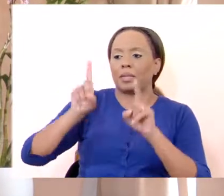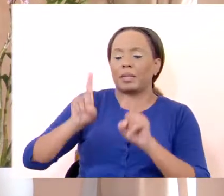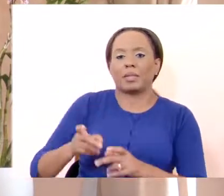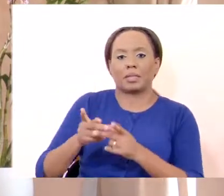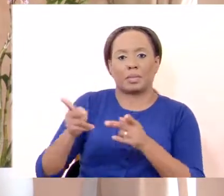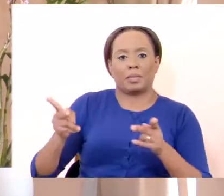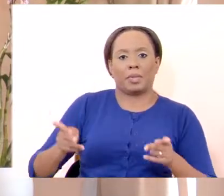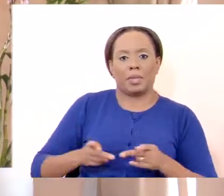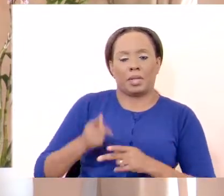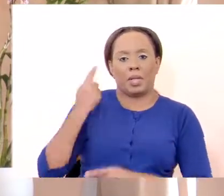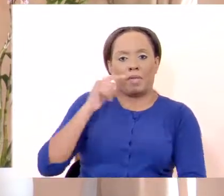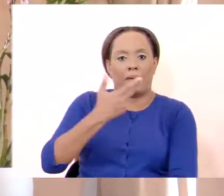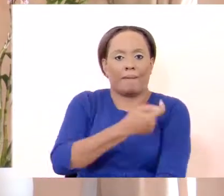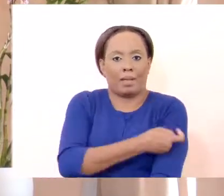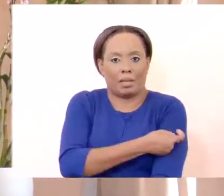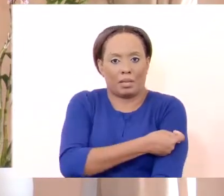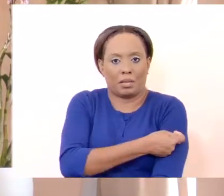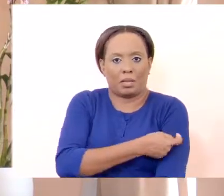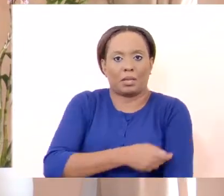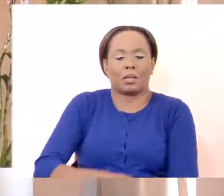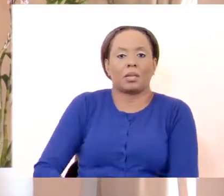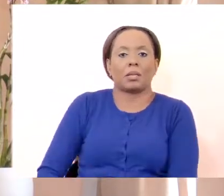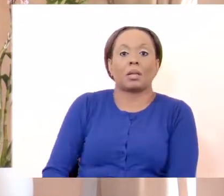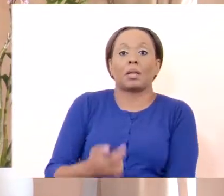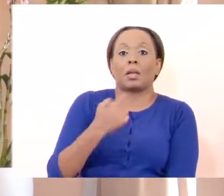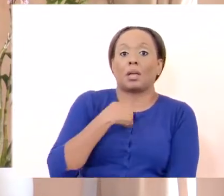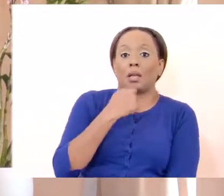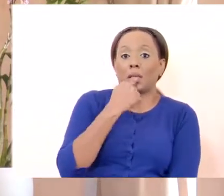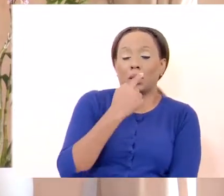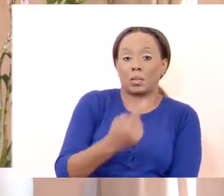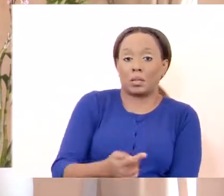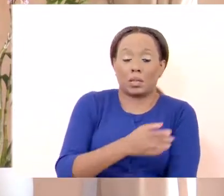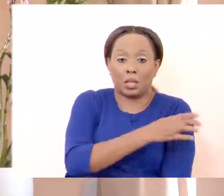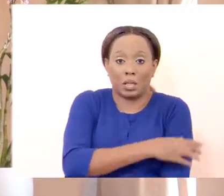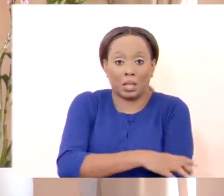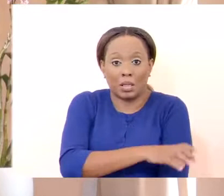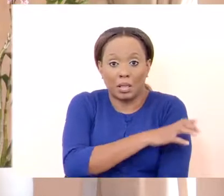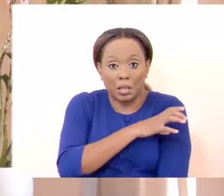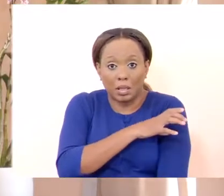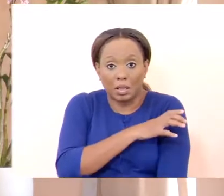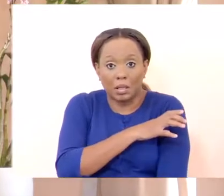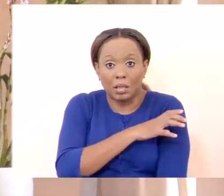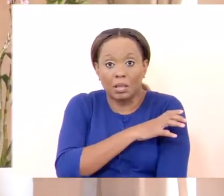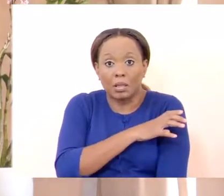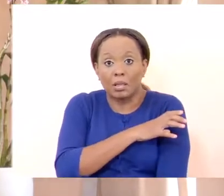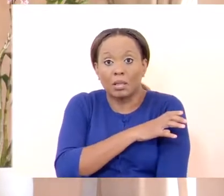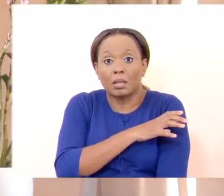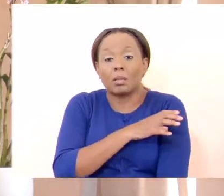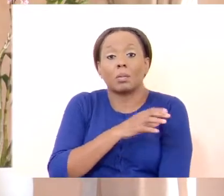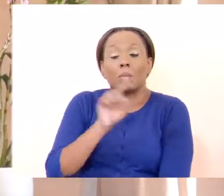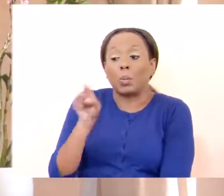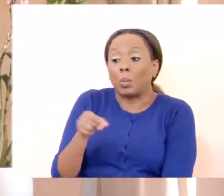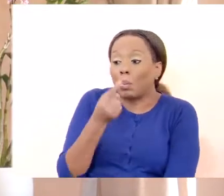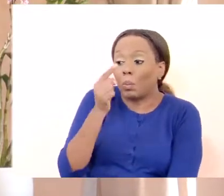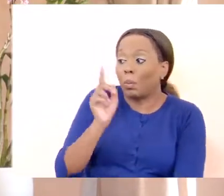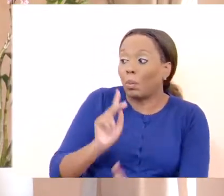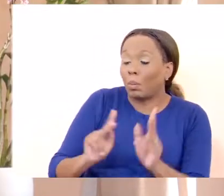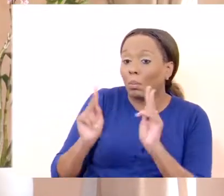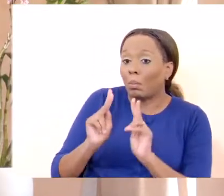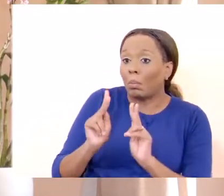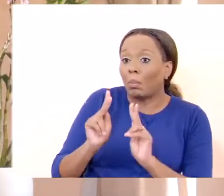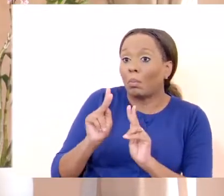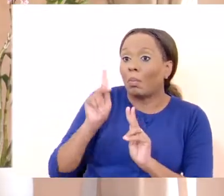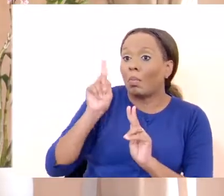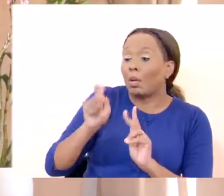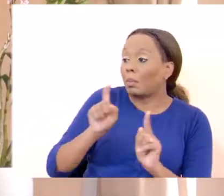I've instructed the polyclinics and the testing centers that immediately the only persons who should be coming